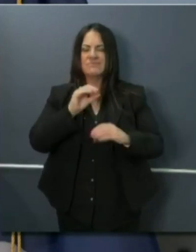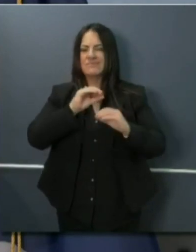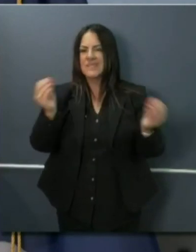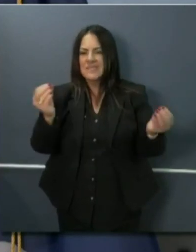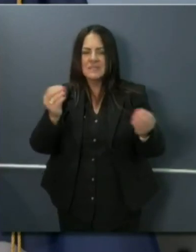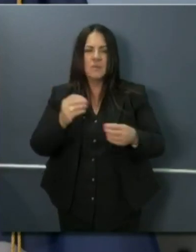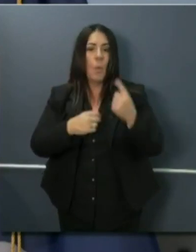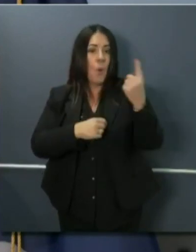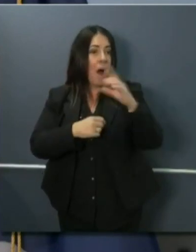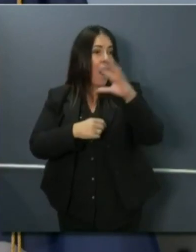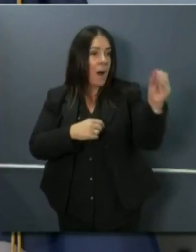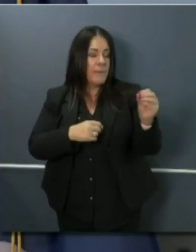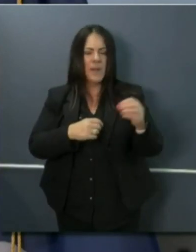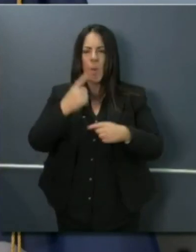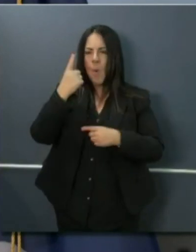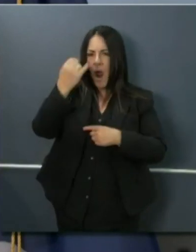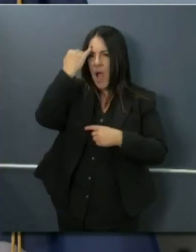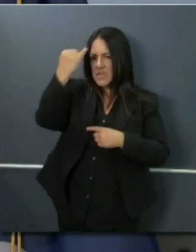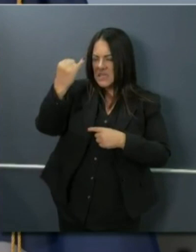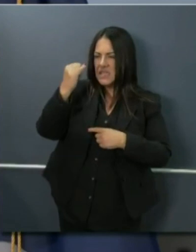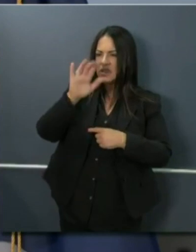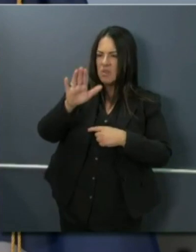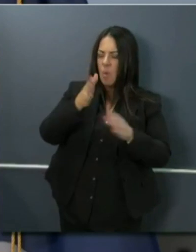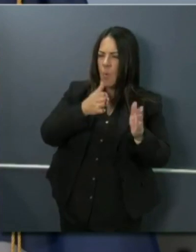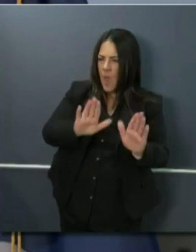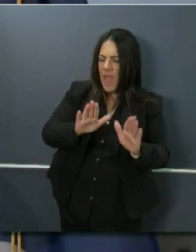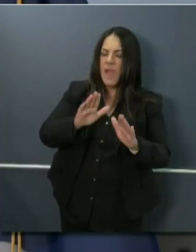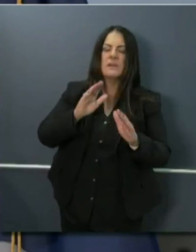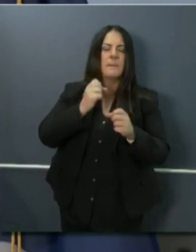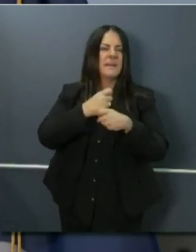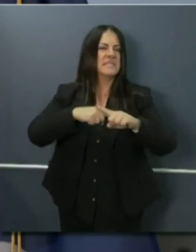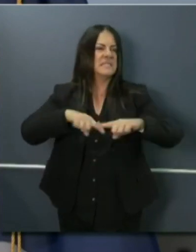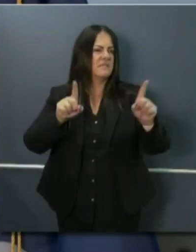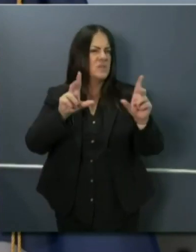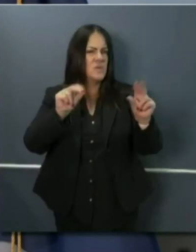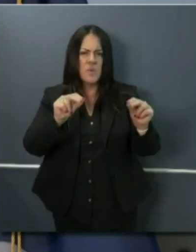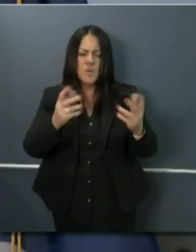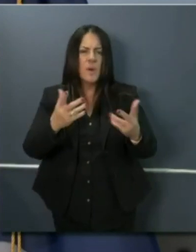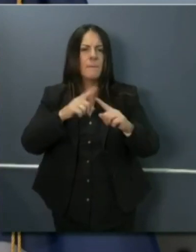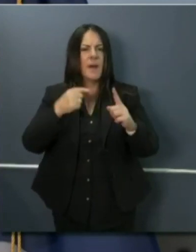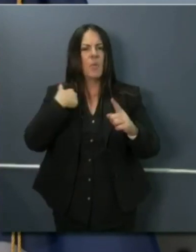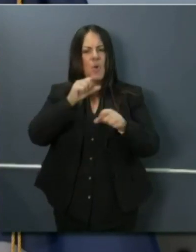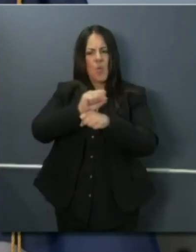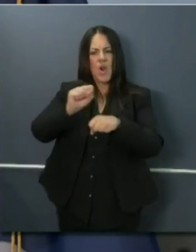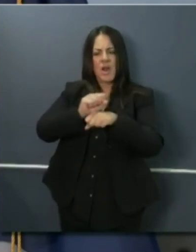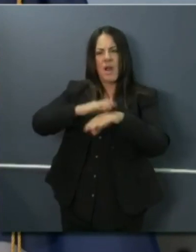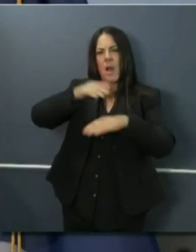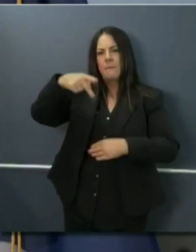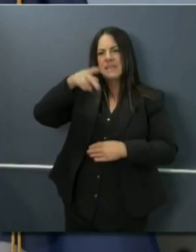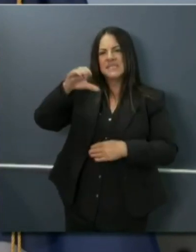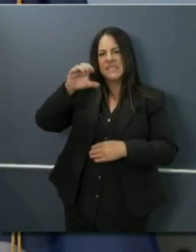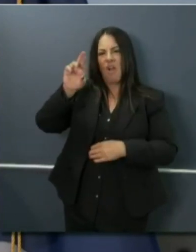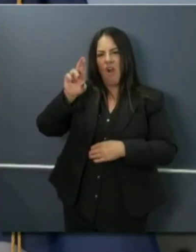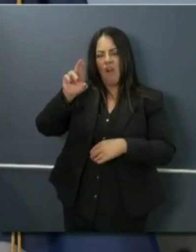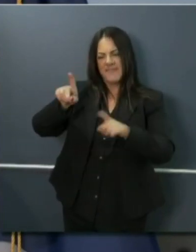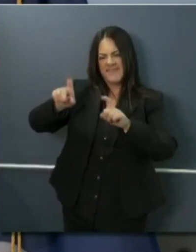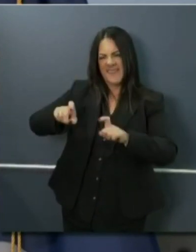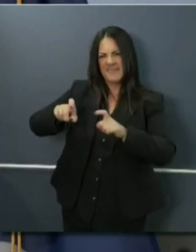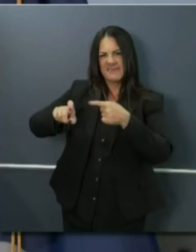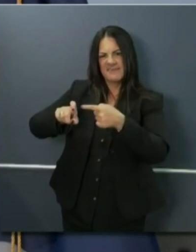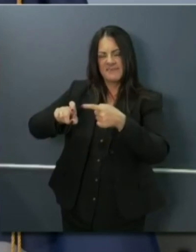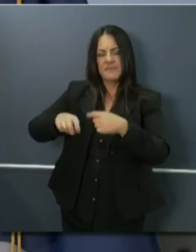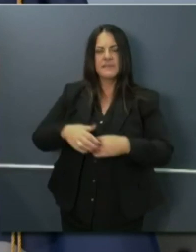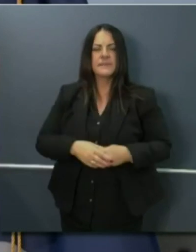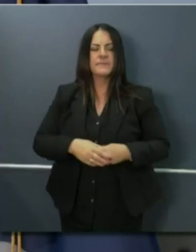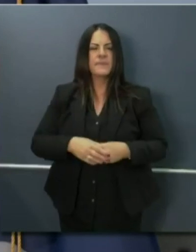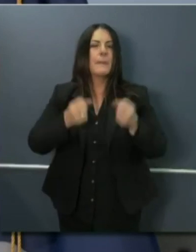one company or one strategy that's going to make a difference. We continue to work on the PCR tests, which are the ones that I think